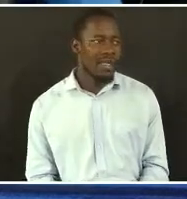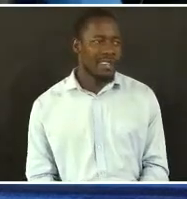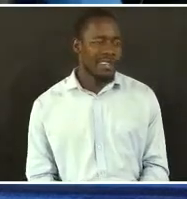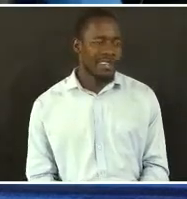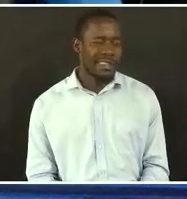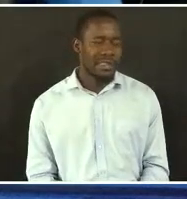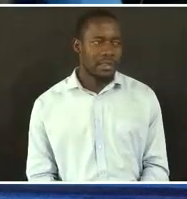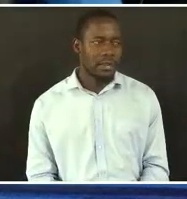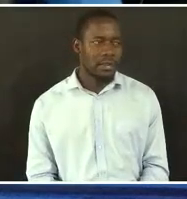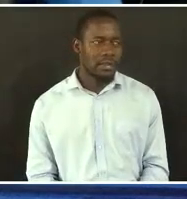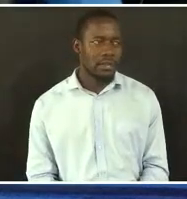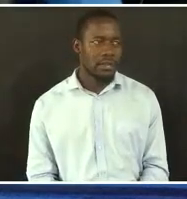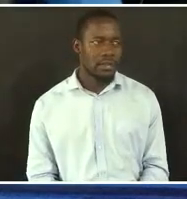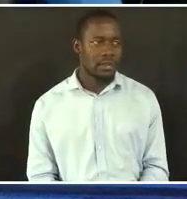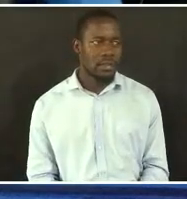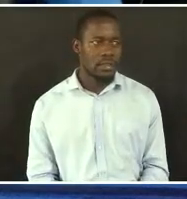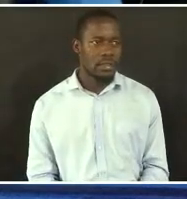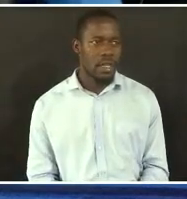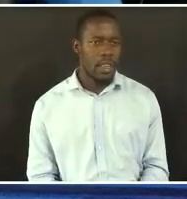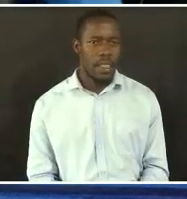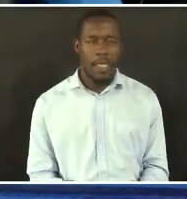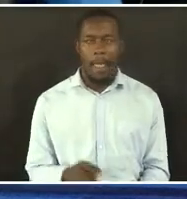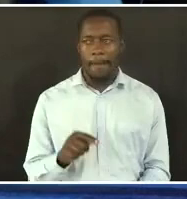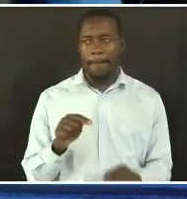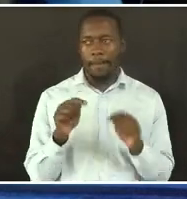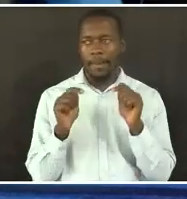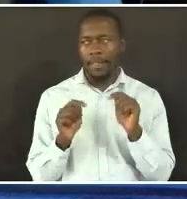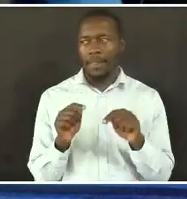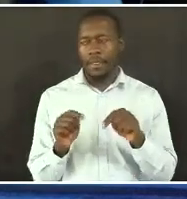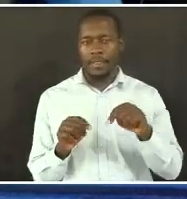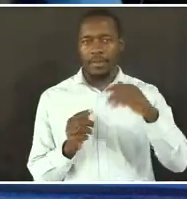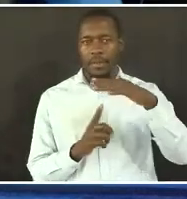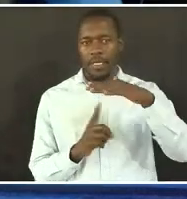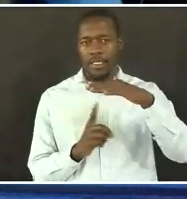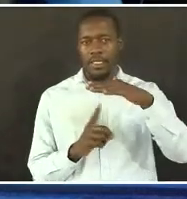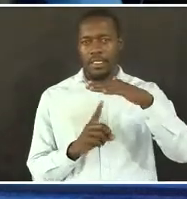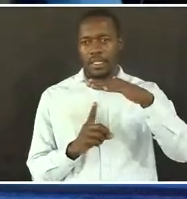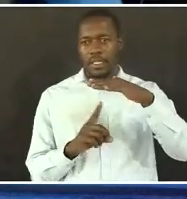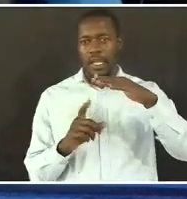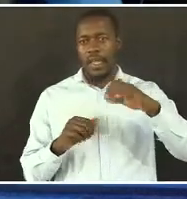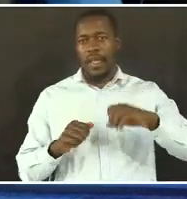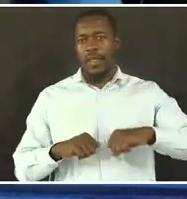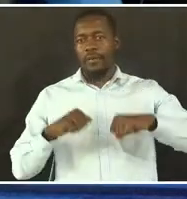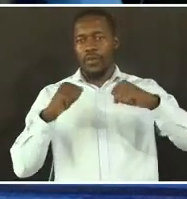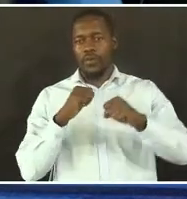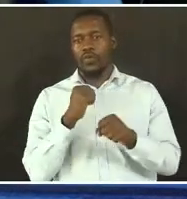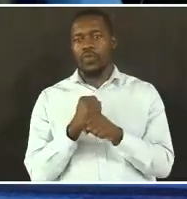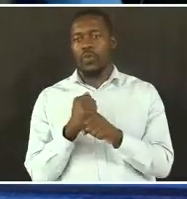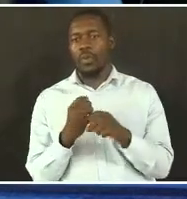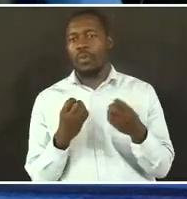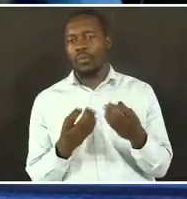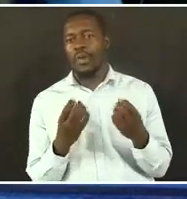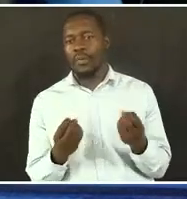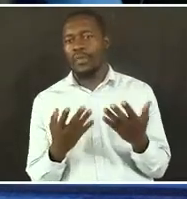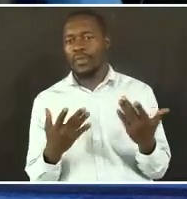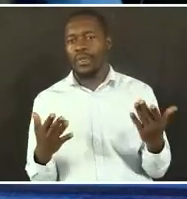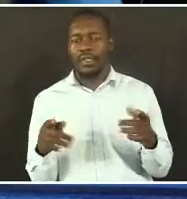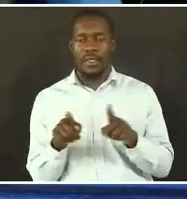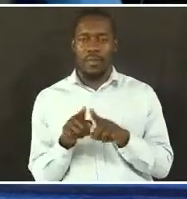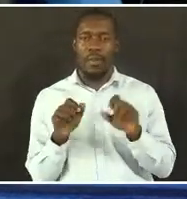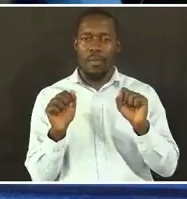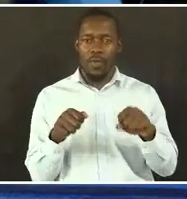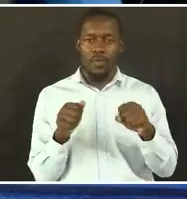with. So you'll find that this ministry is able to rope in welfare, because welfare is capable